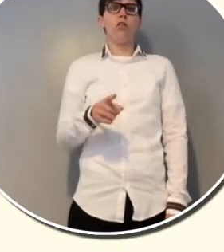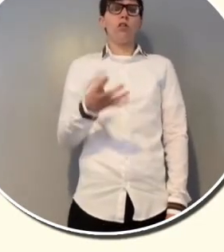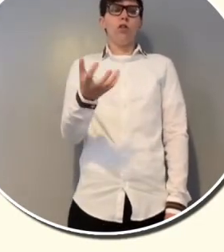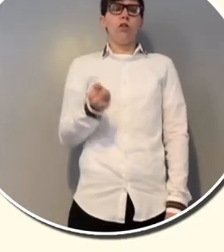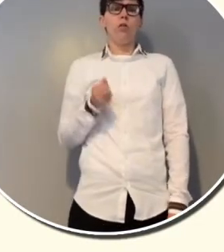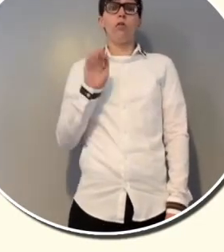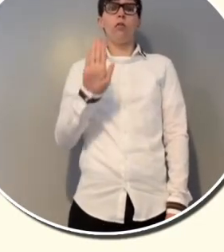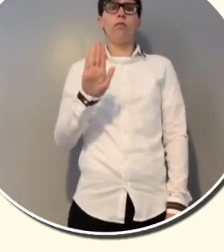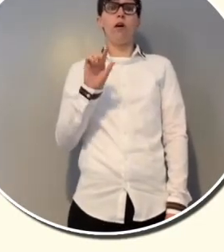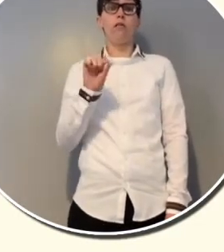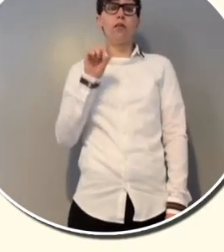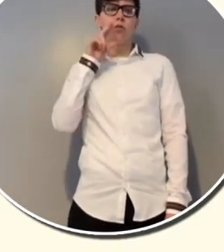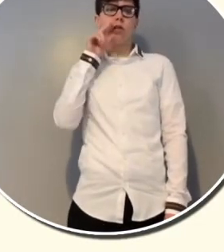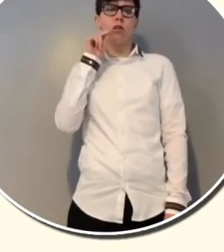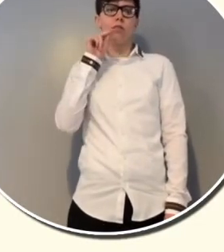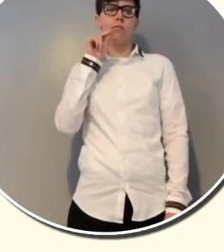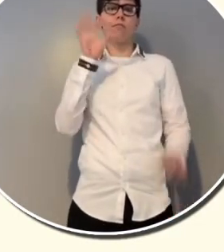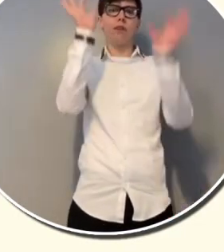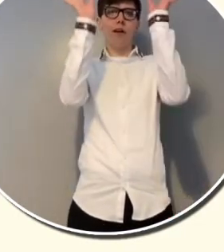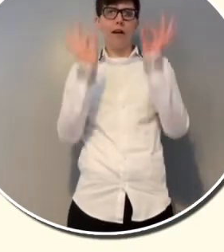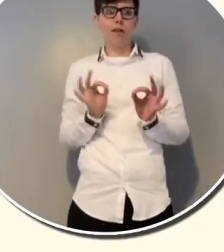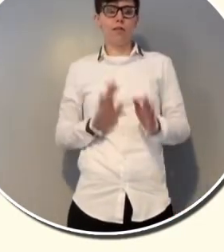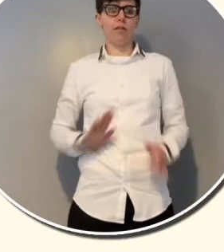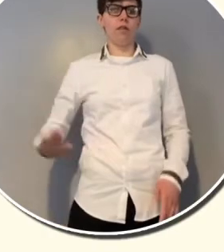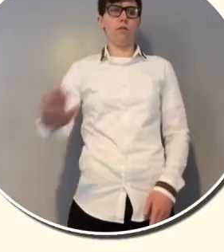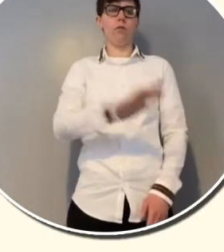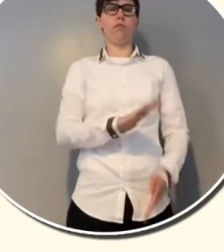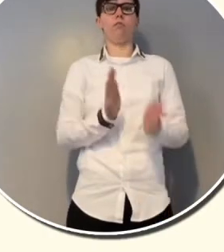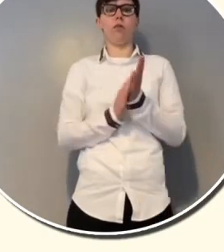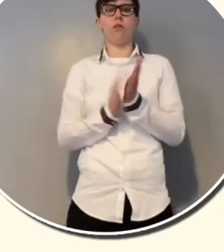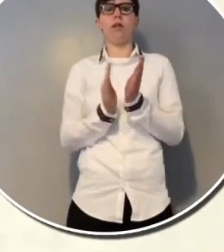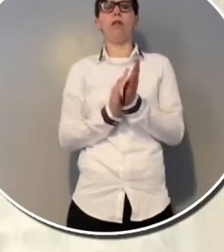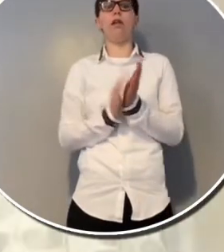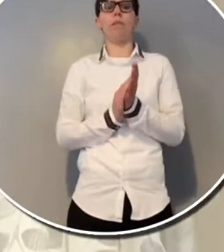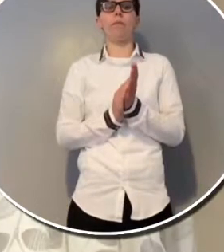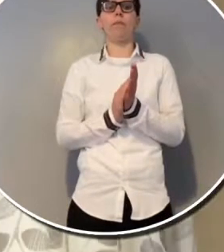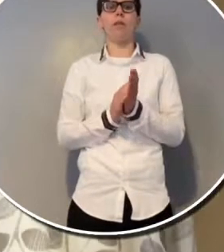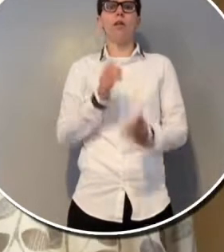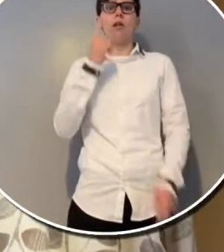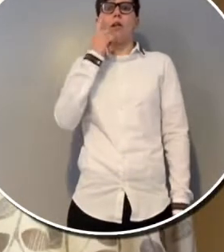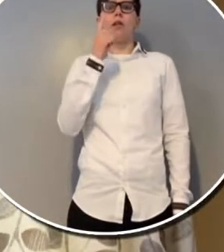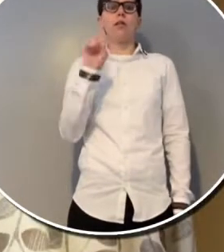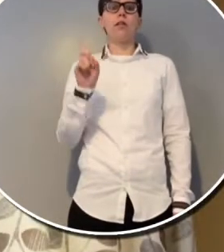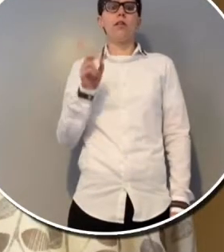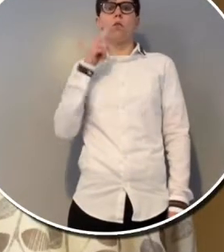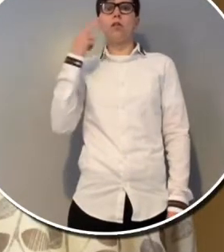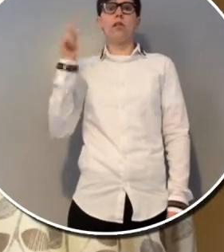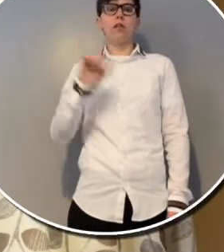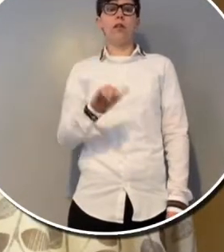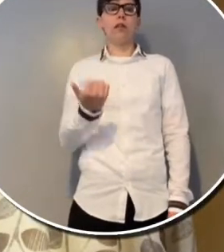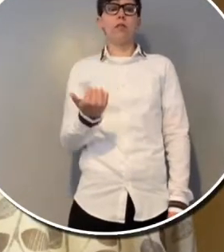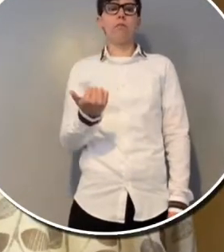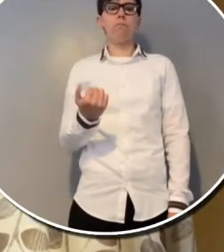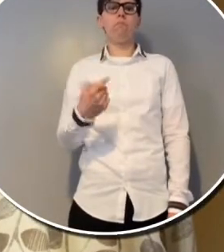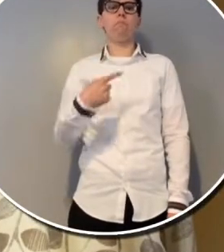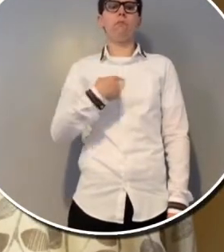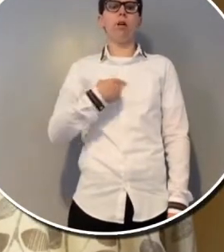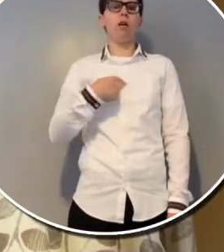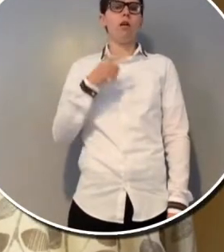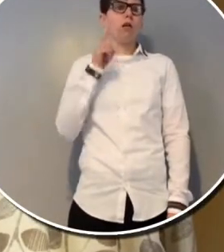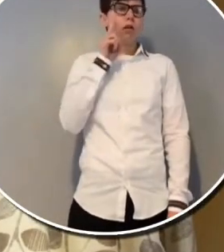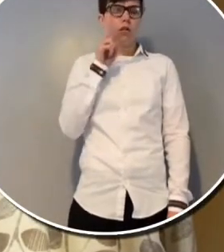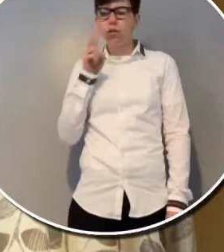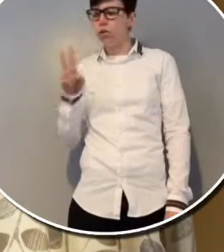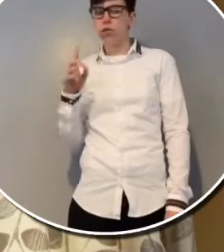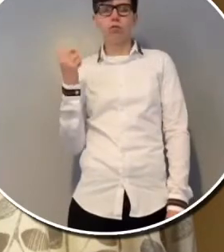who I've got to help me. Let's put this fish back. And I think I found... this is